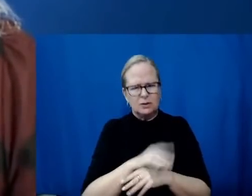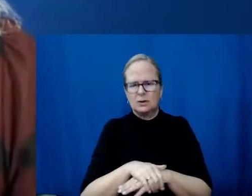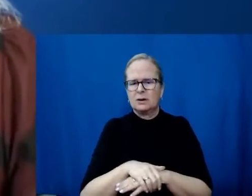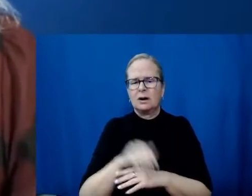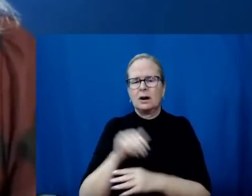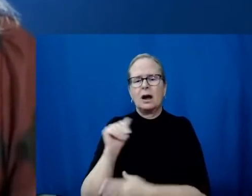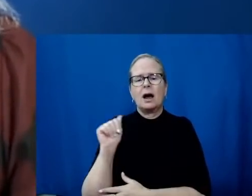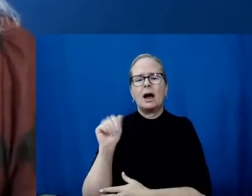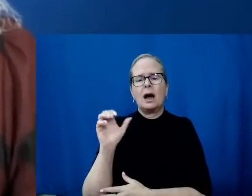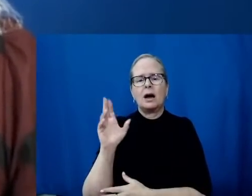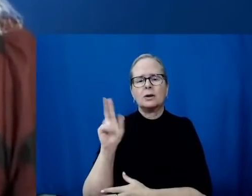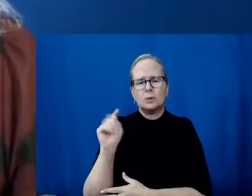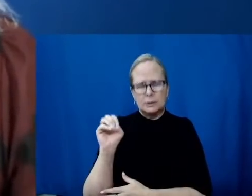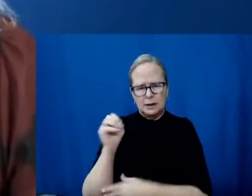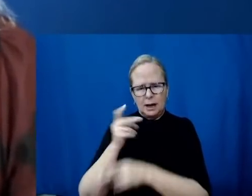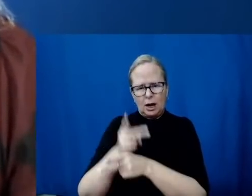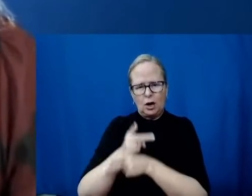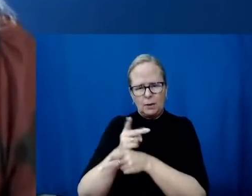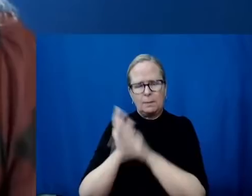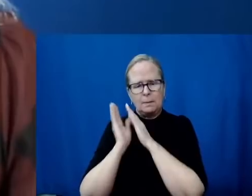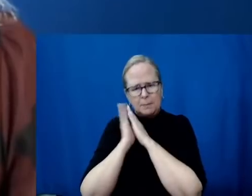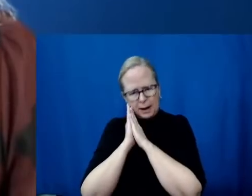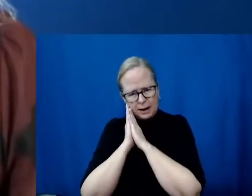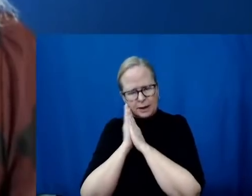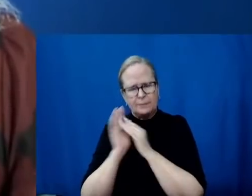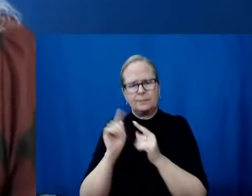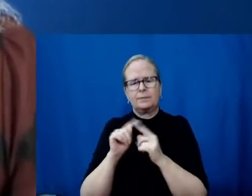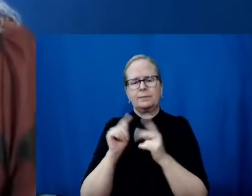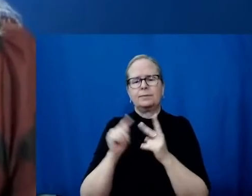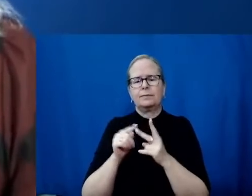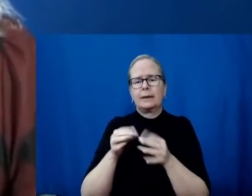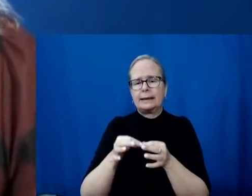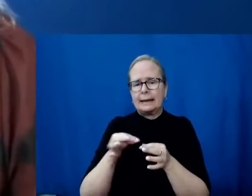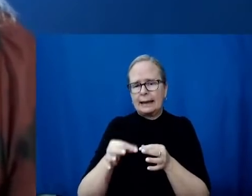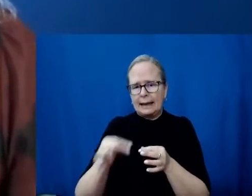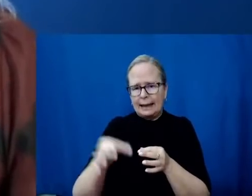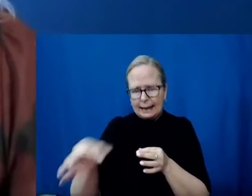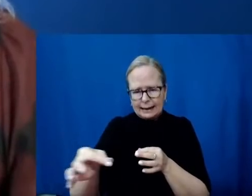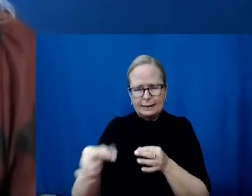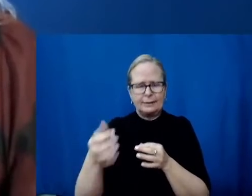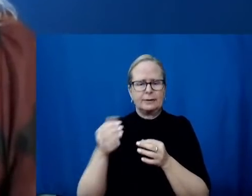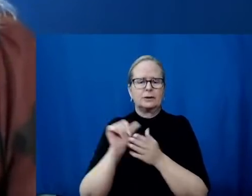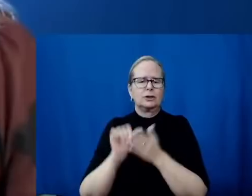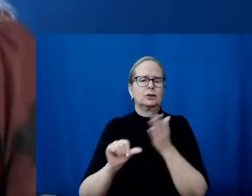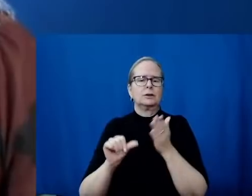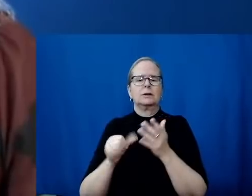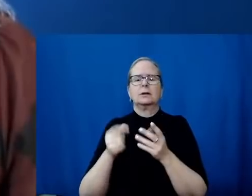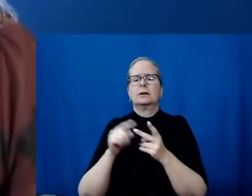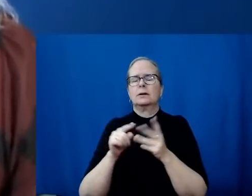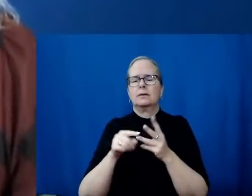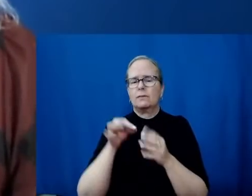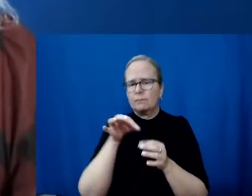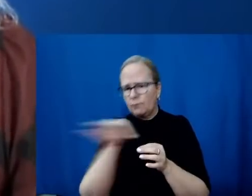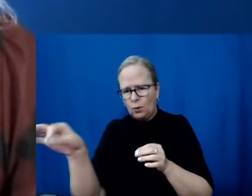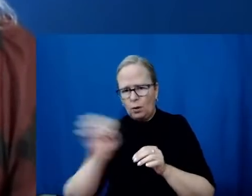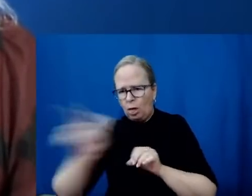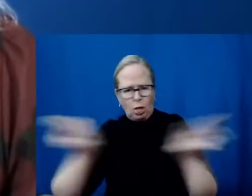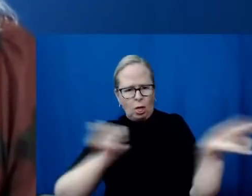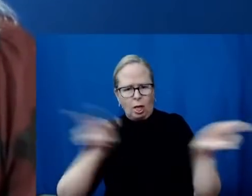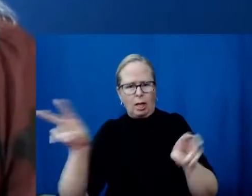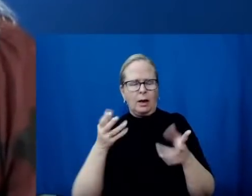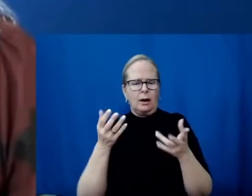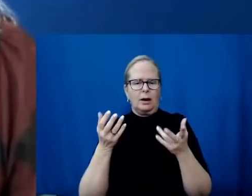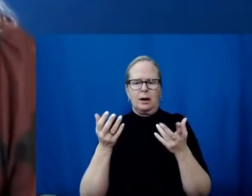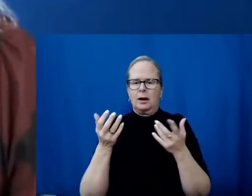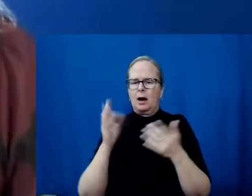care beds, not to mention ongoing delays, diversions to everybody's access to